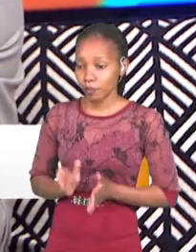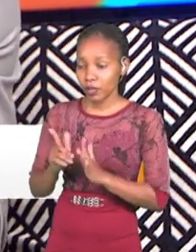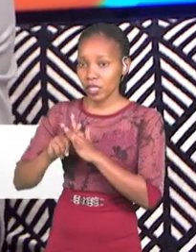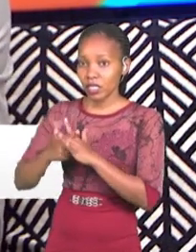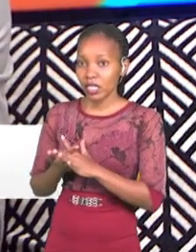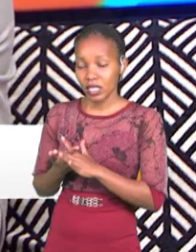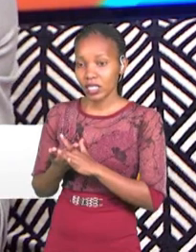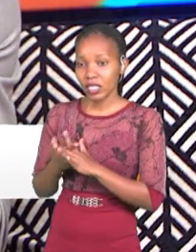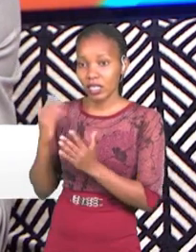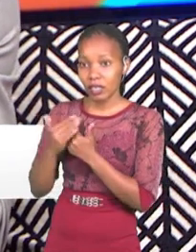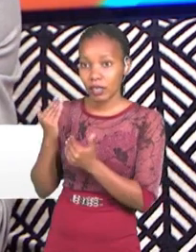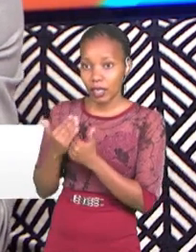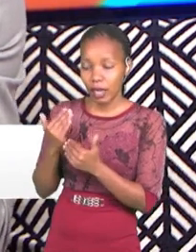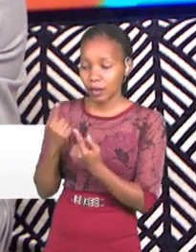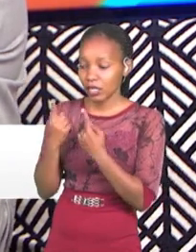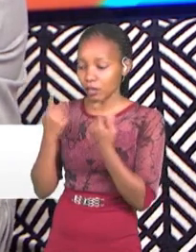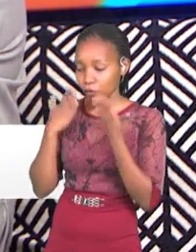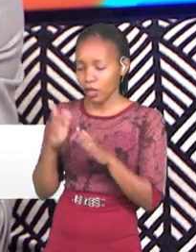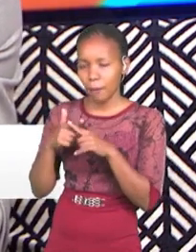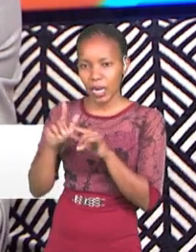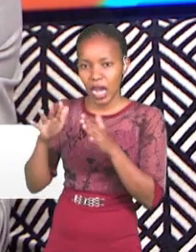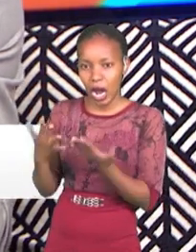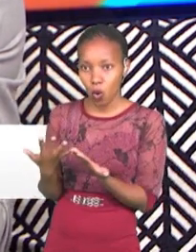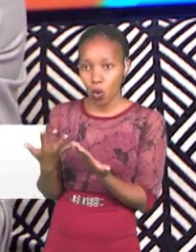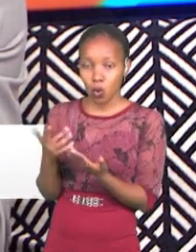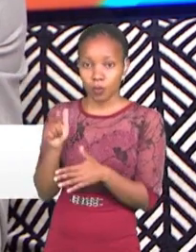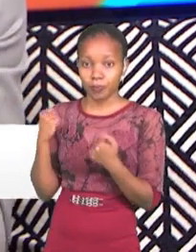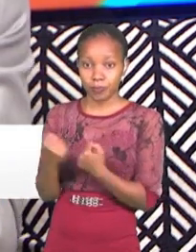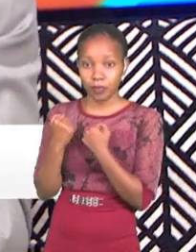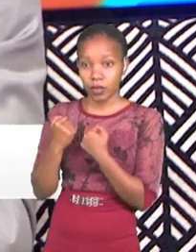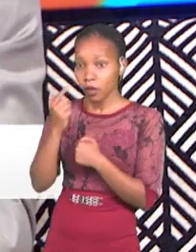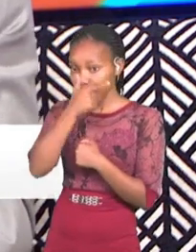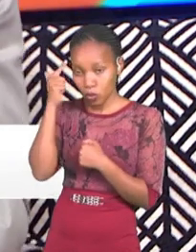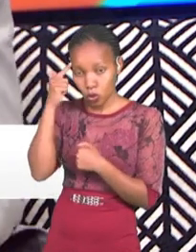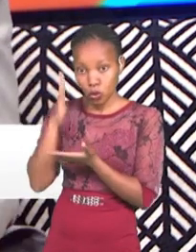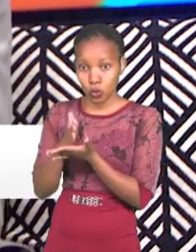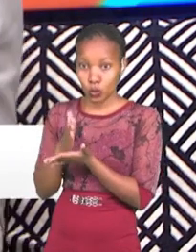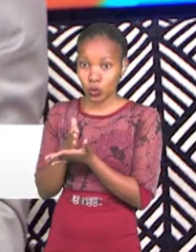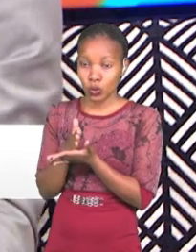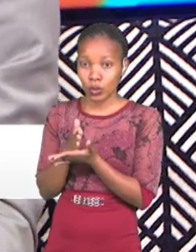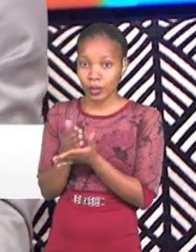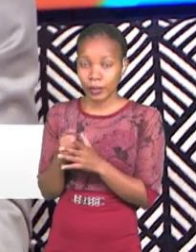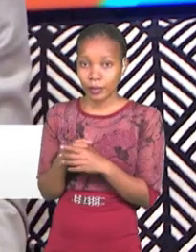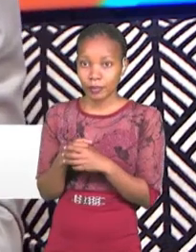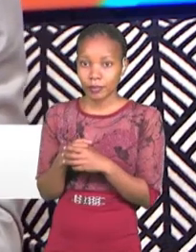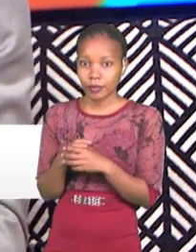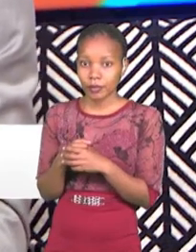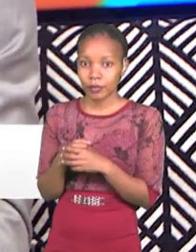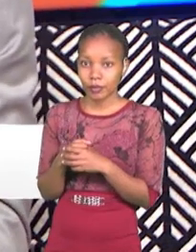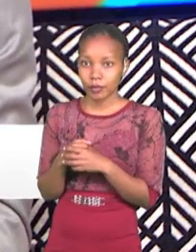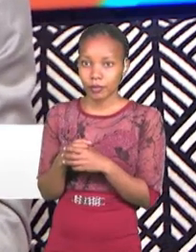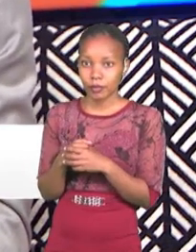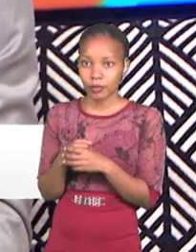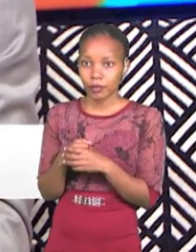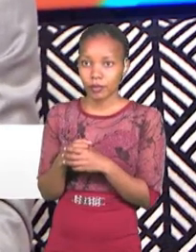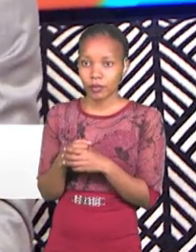prenatal, antenatal, as I mentioned earlier. But how can this be happening? Because, of course, we see expectant